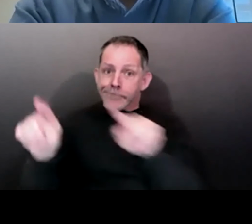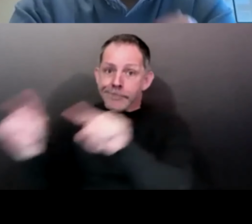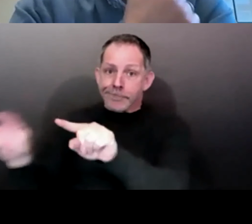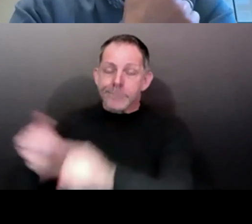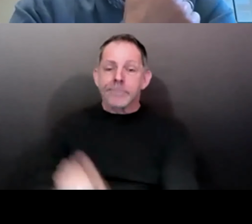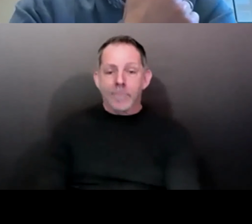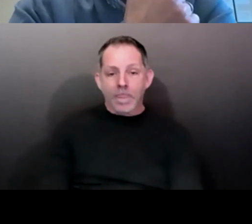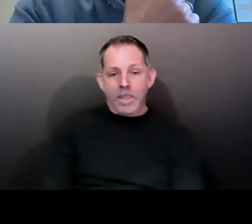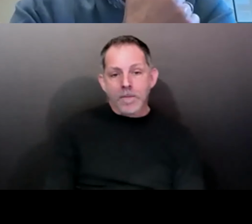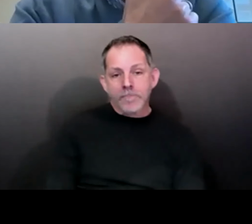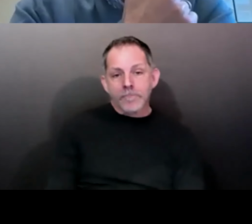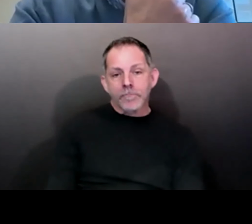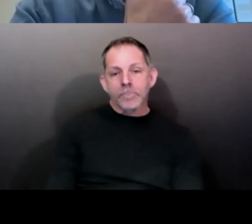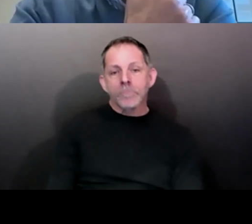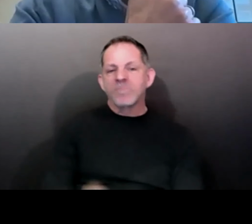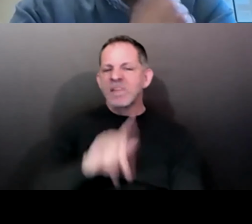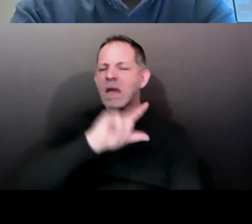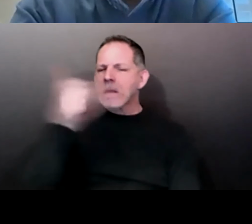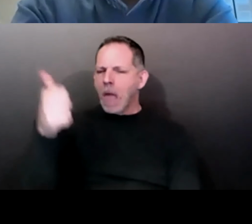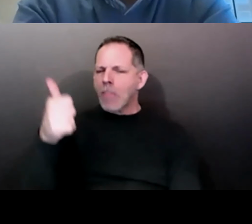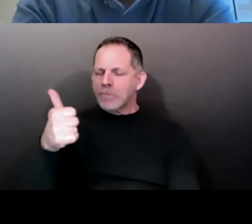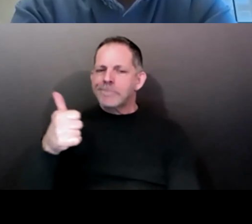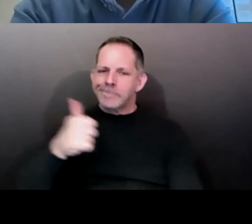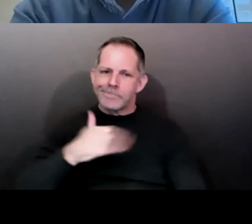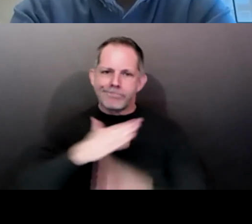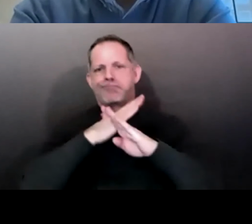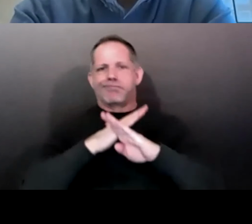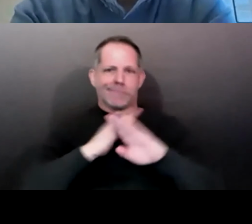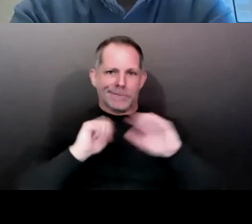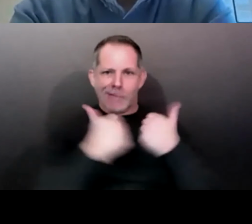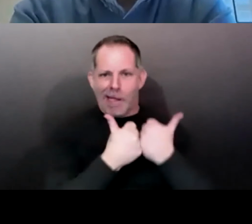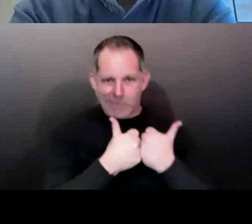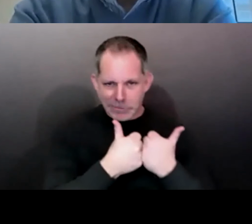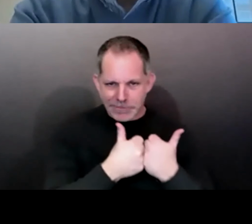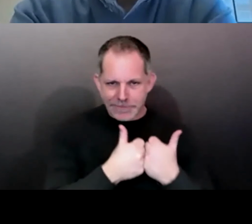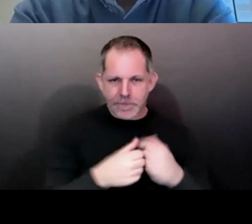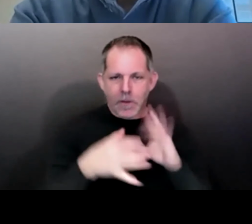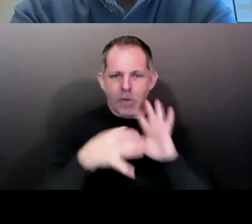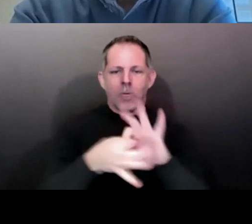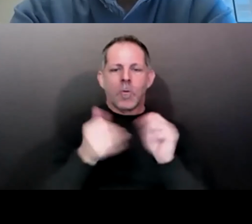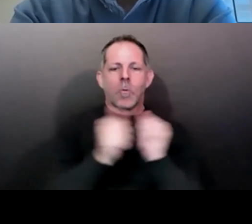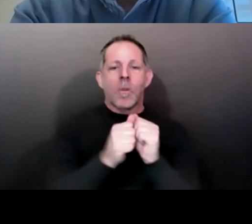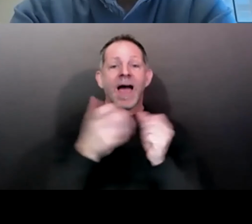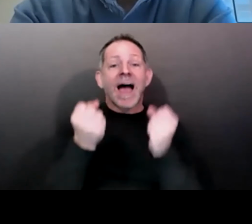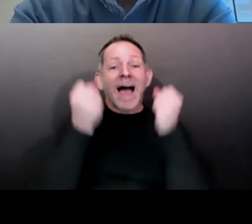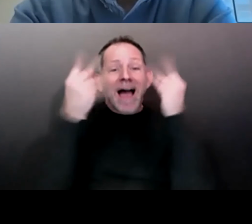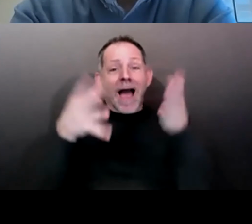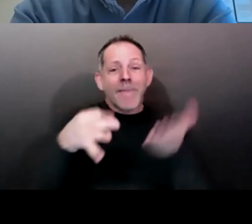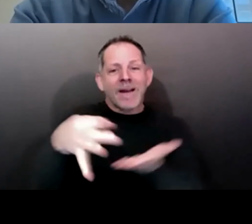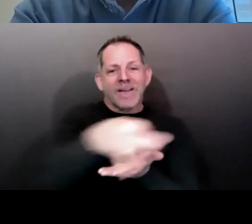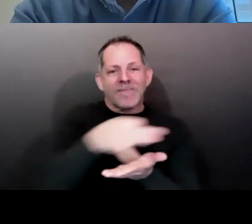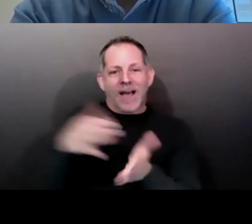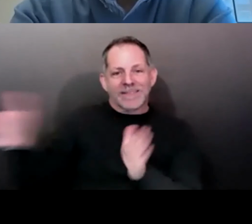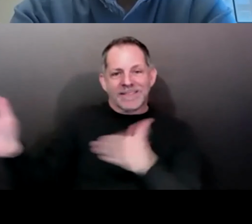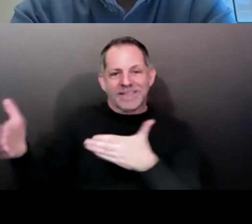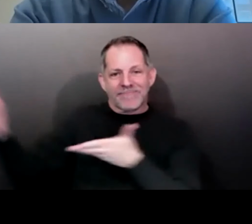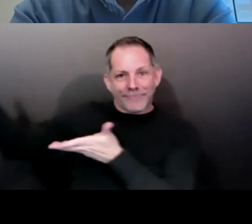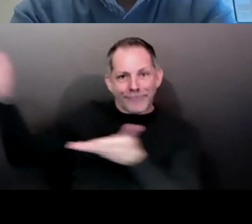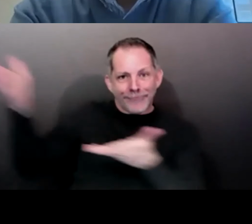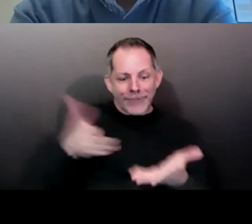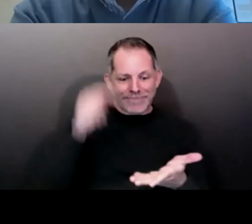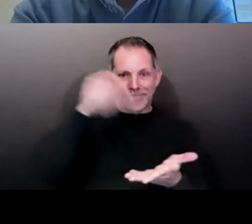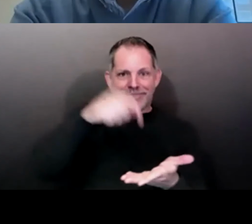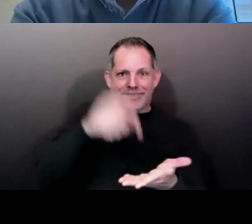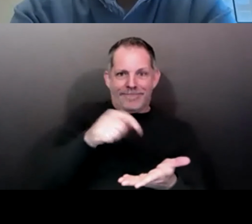outside of the vaccine quantity is that all of our healthcare workers from our